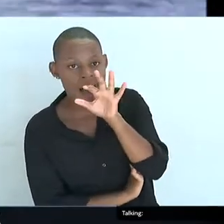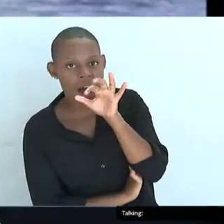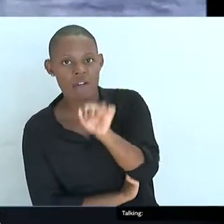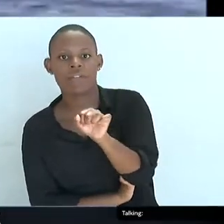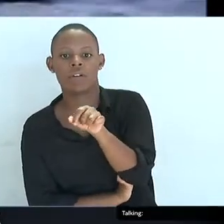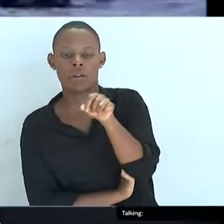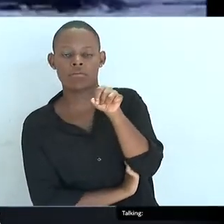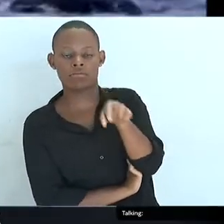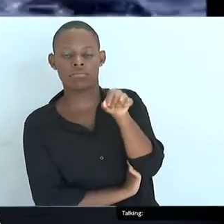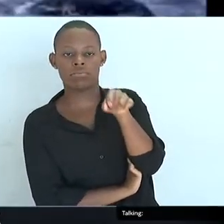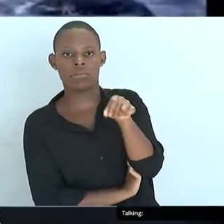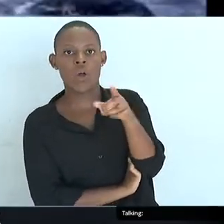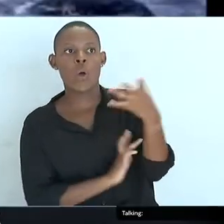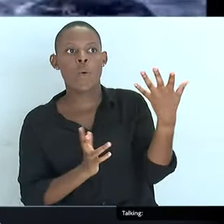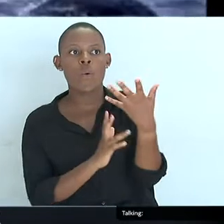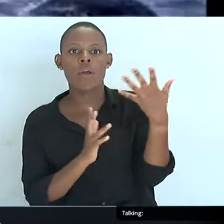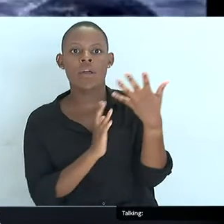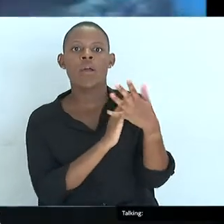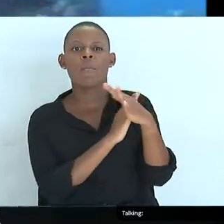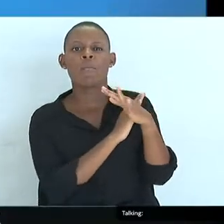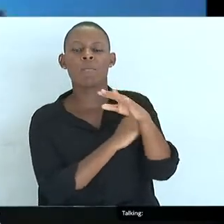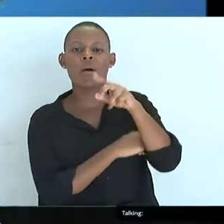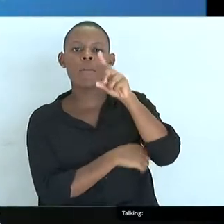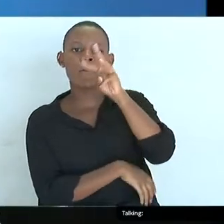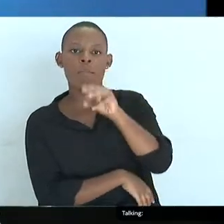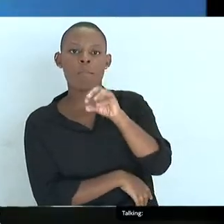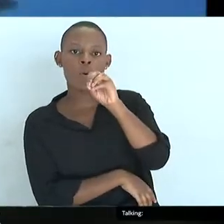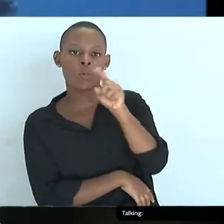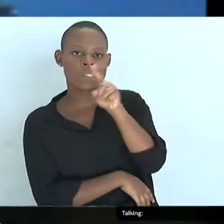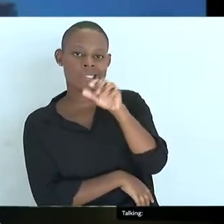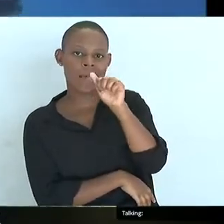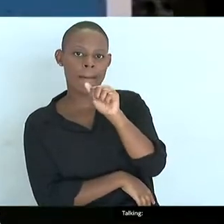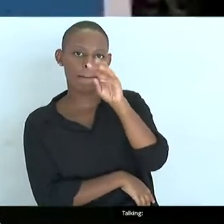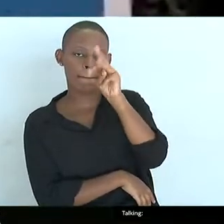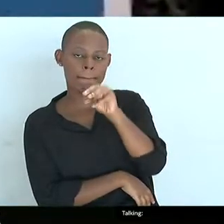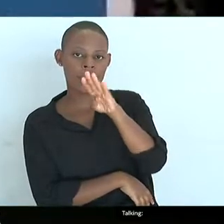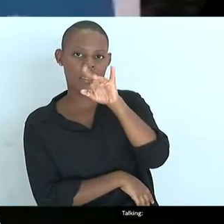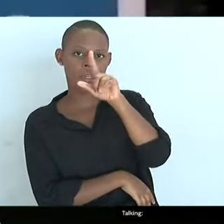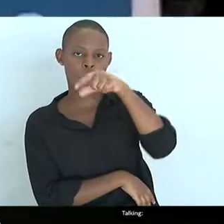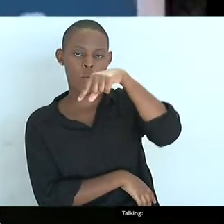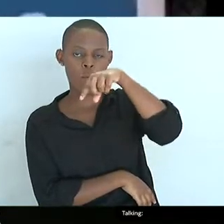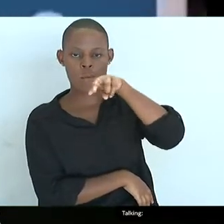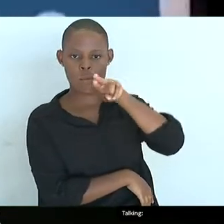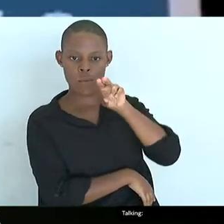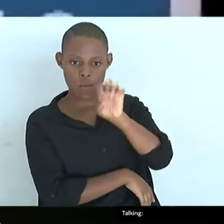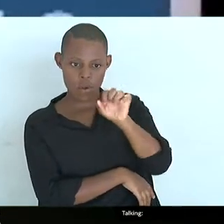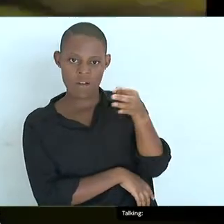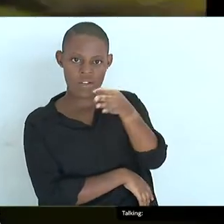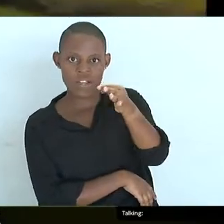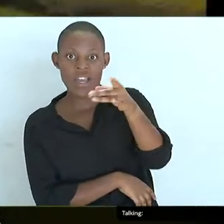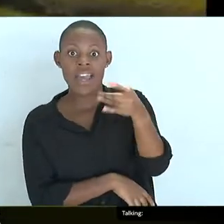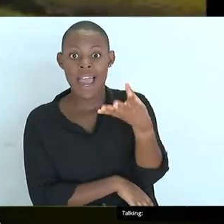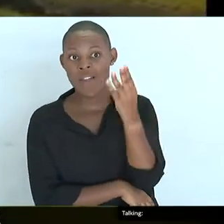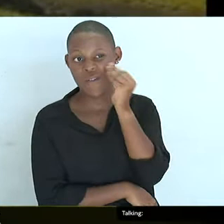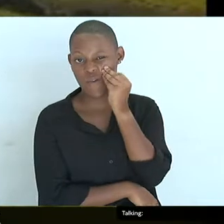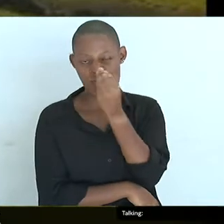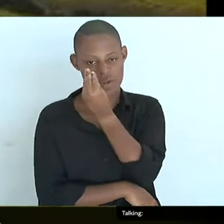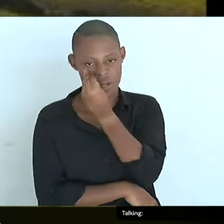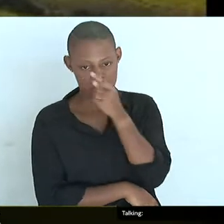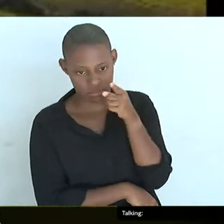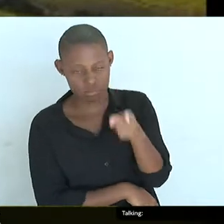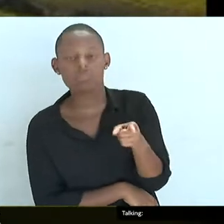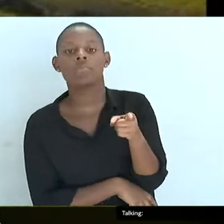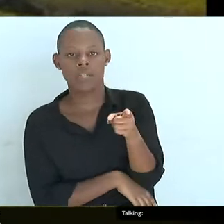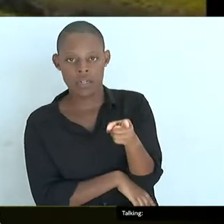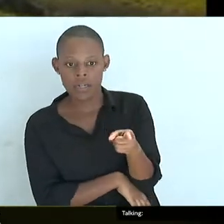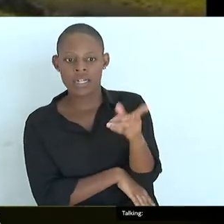salmon, the Mozambique talip fish. Once the breadbasket of the Khoi, San, and Bantu tribes, it